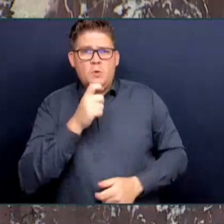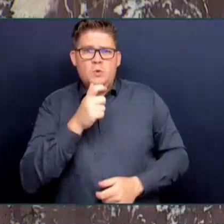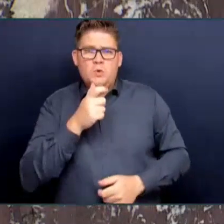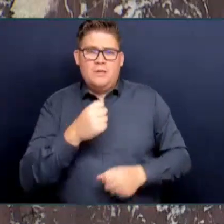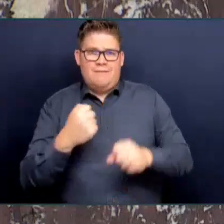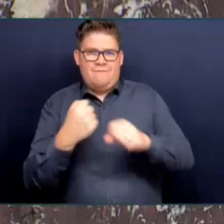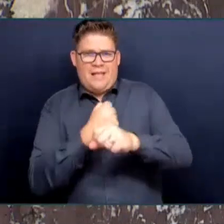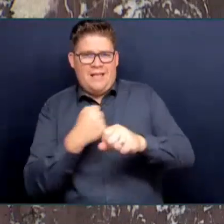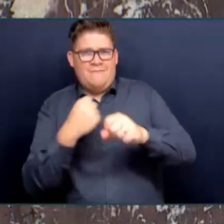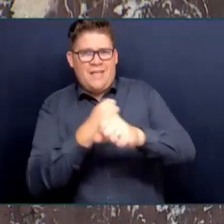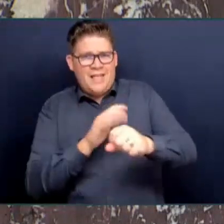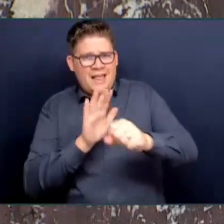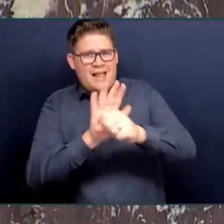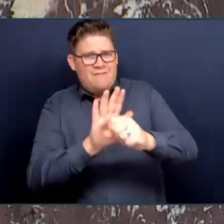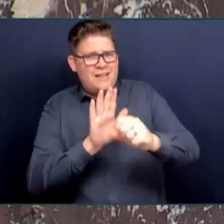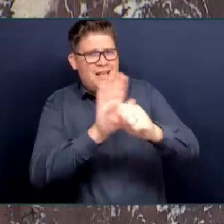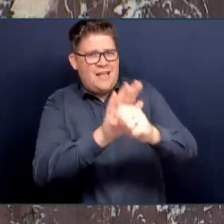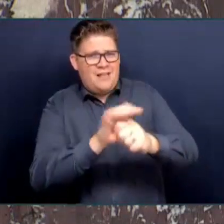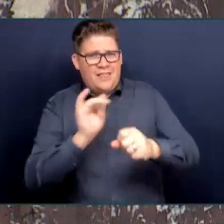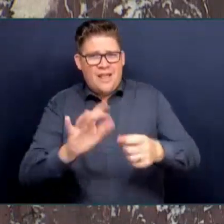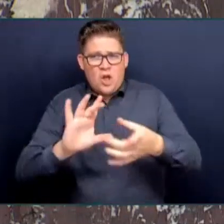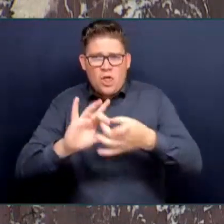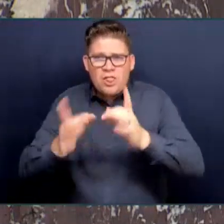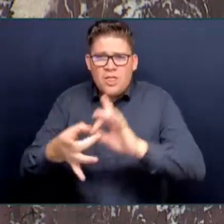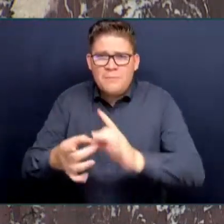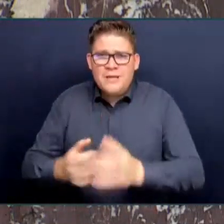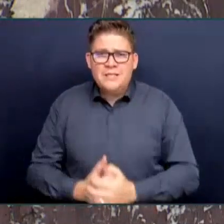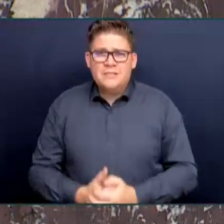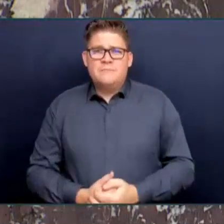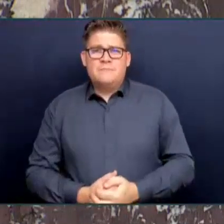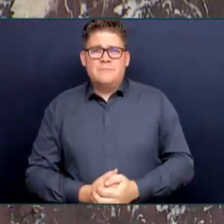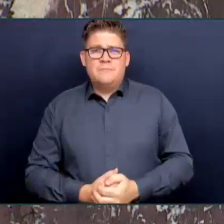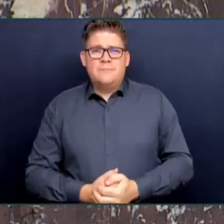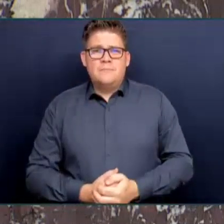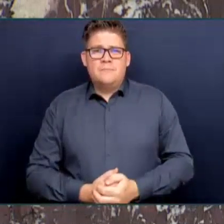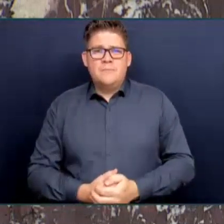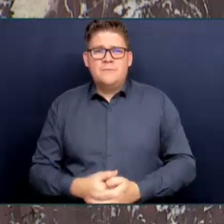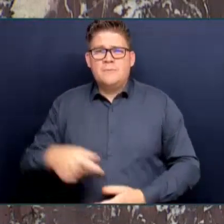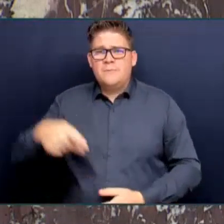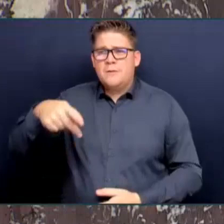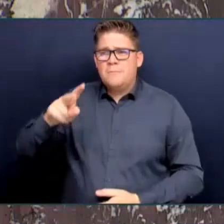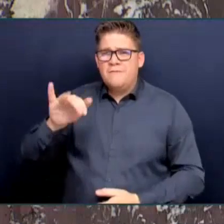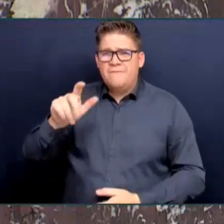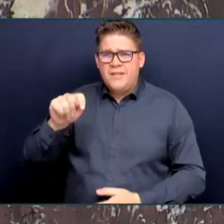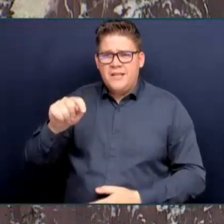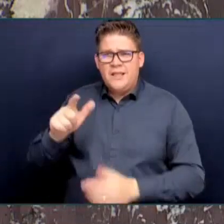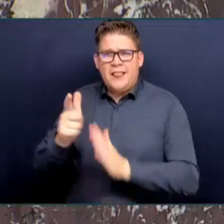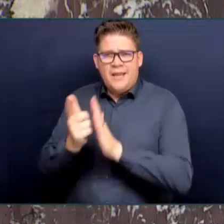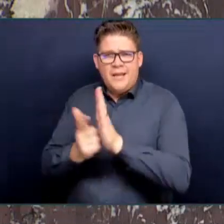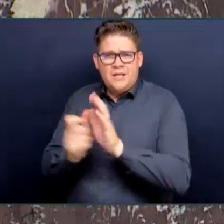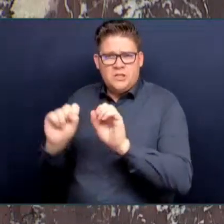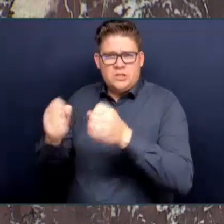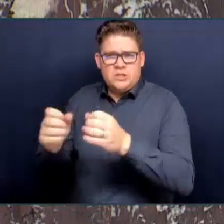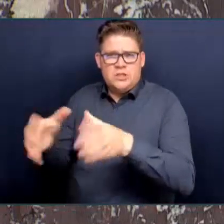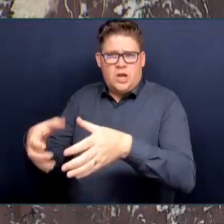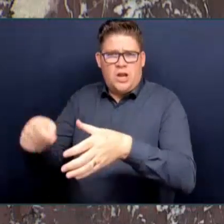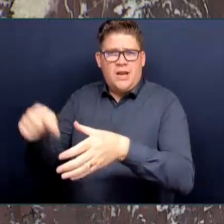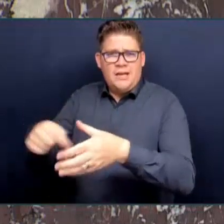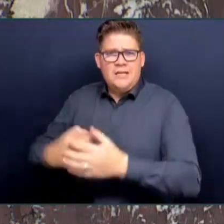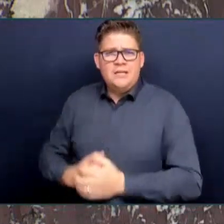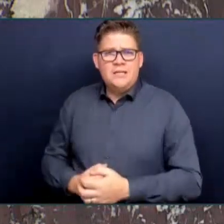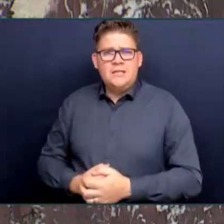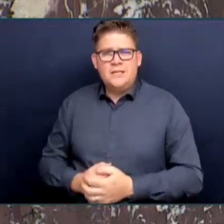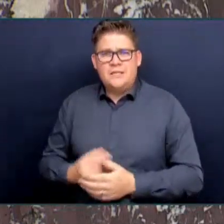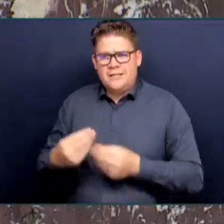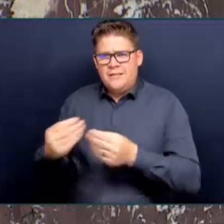Society. And police officers who were there at the time said he even distributed laminated cards to assist drug dealers on the downtown east side, showing